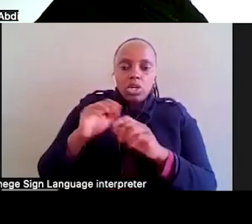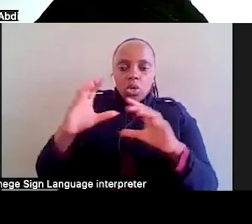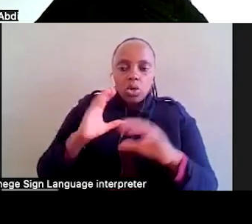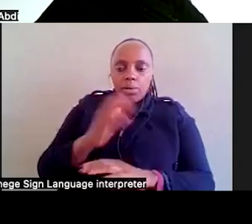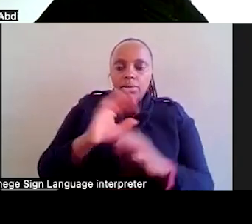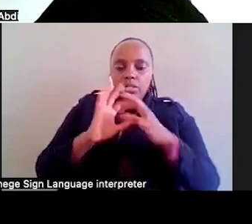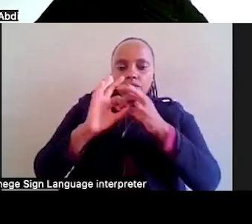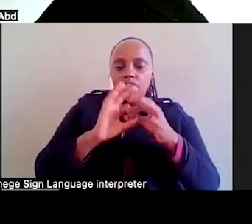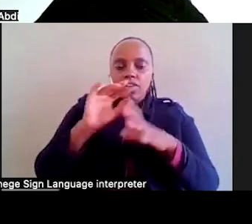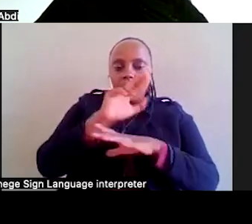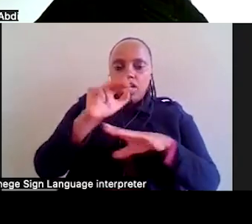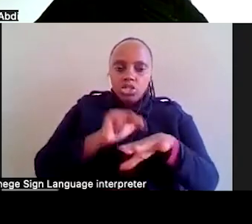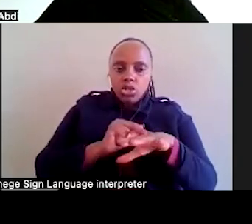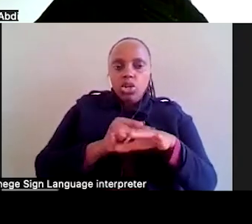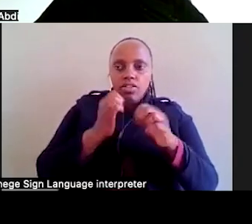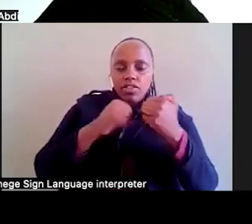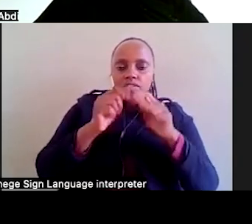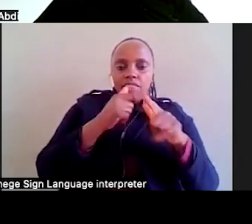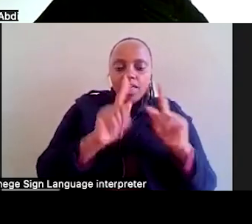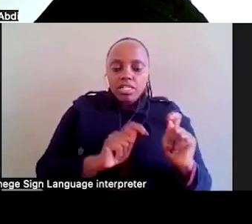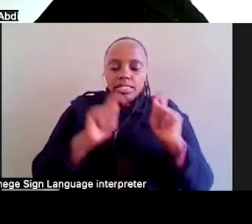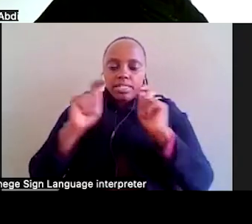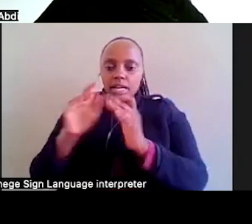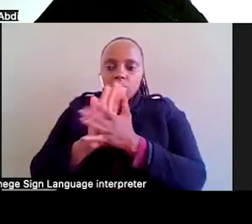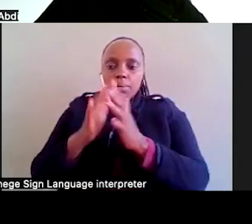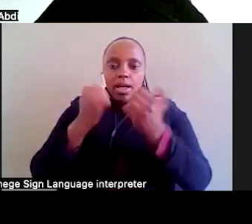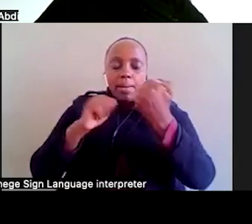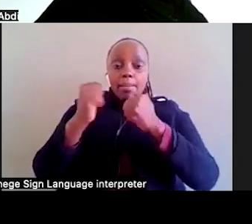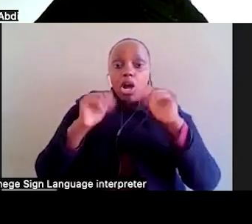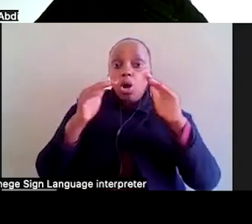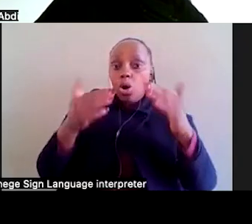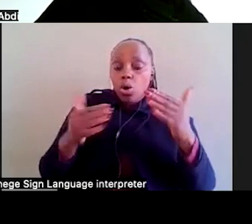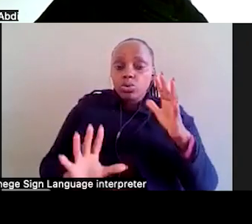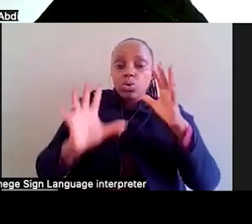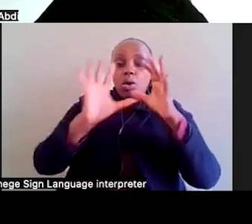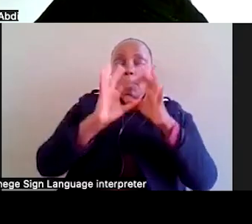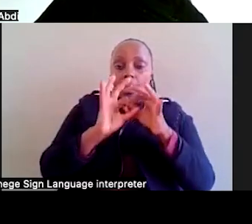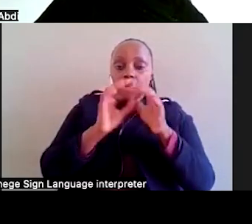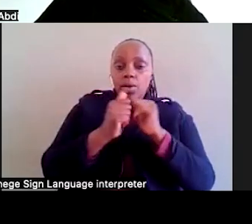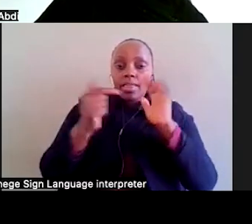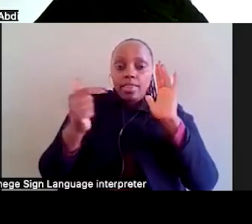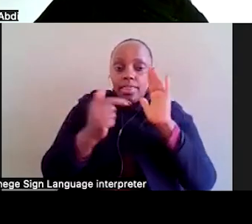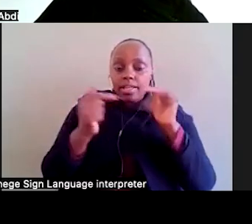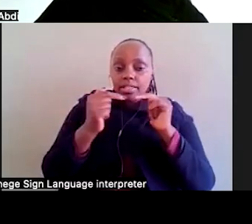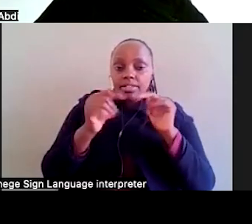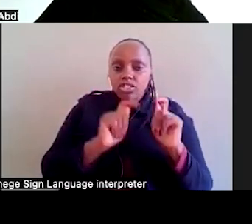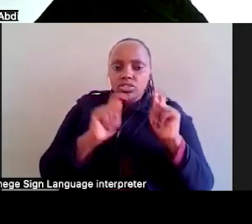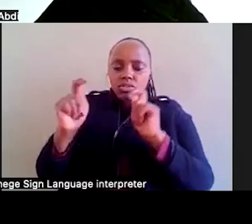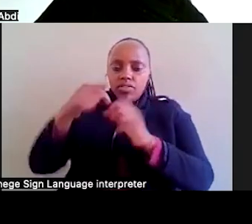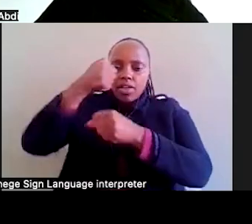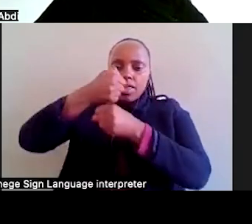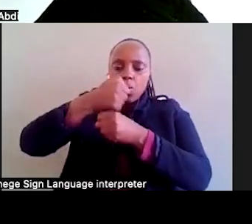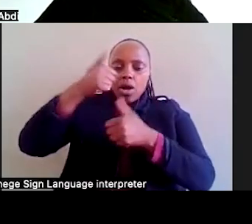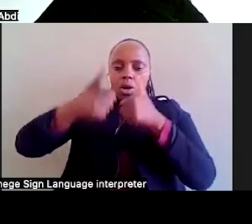national efforts and to transfer it into action, or to combine it and transfer the efforts that made